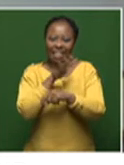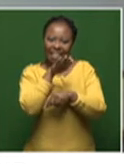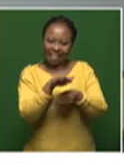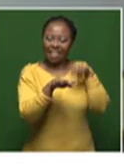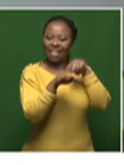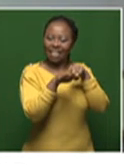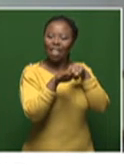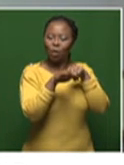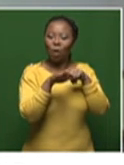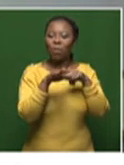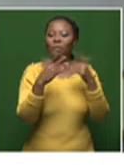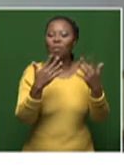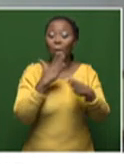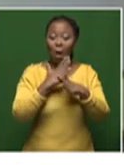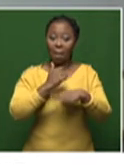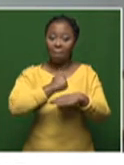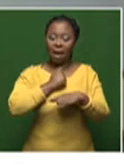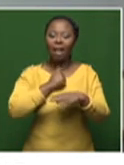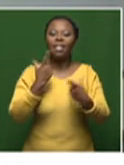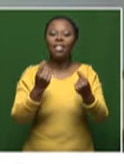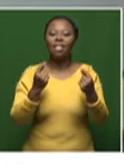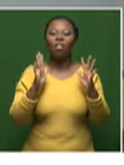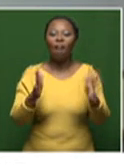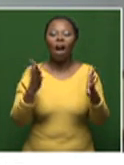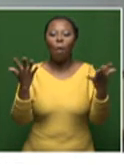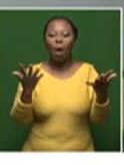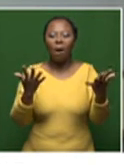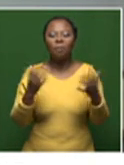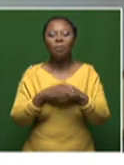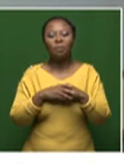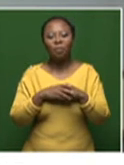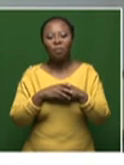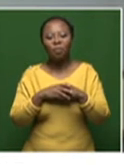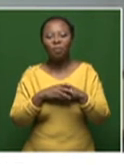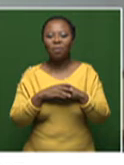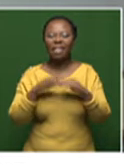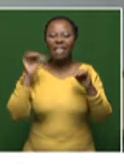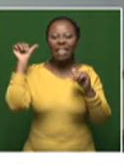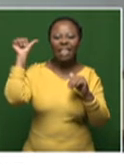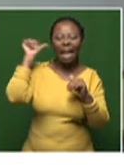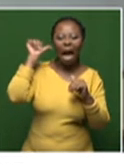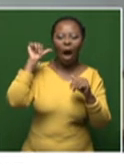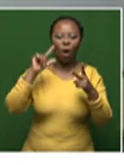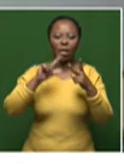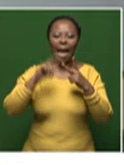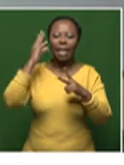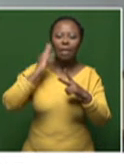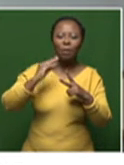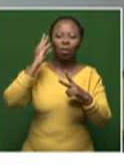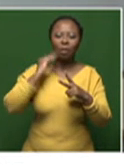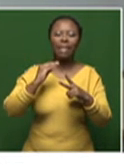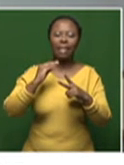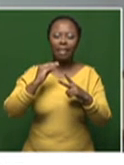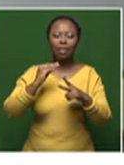did was actually inspired by, the sort of sound and experience of traveling in a